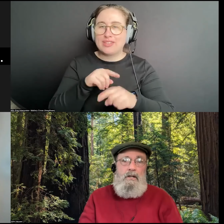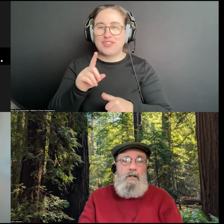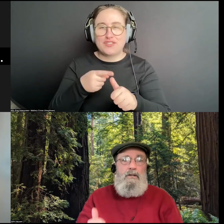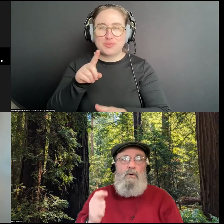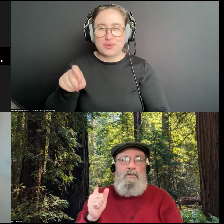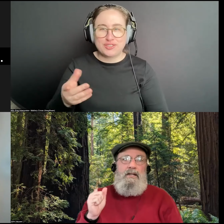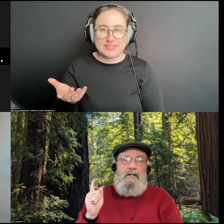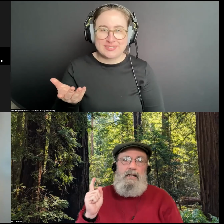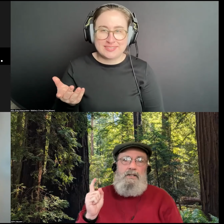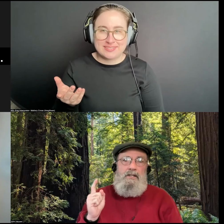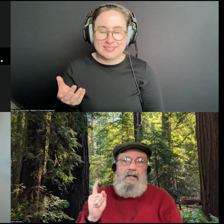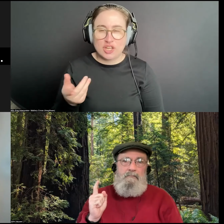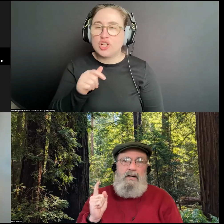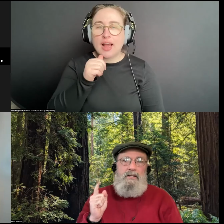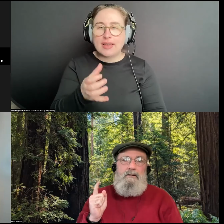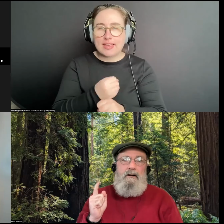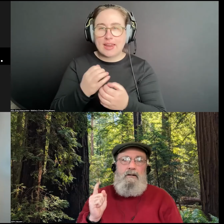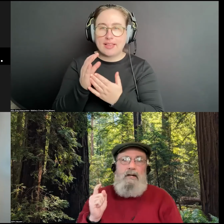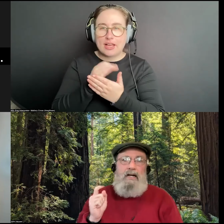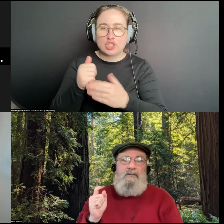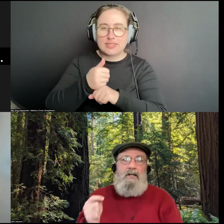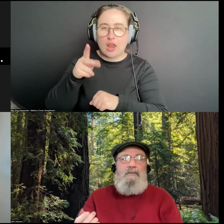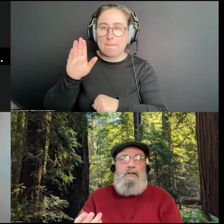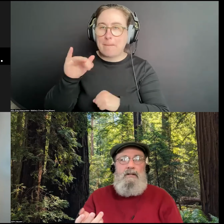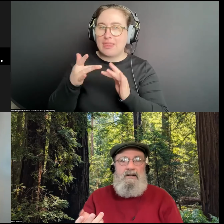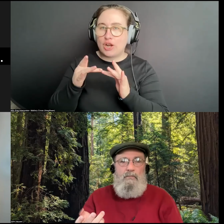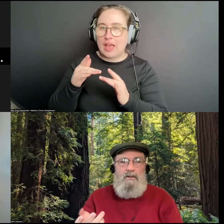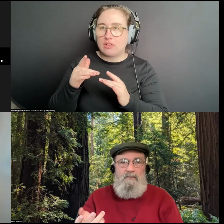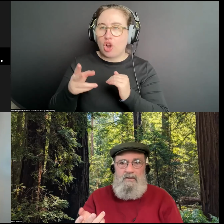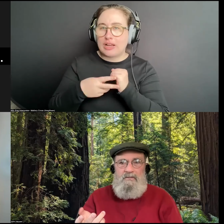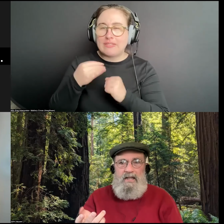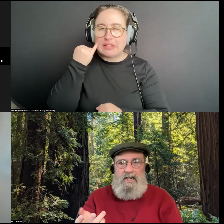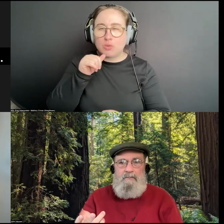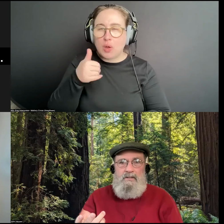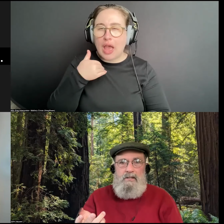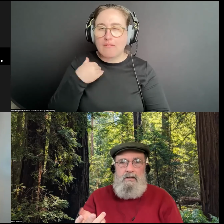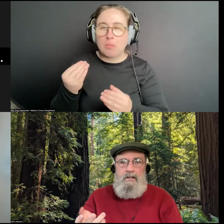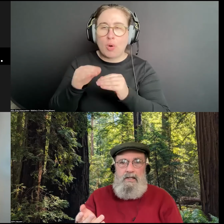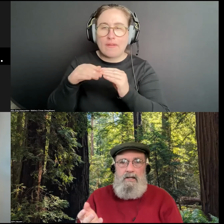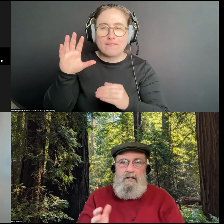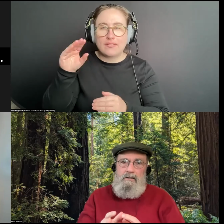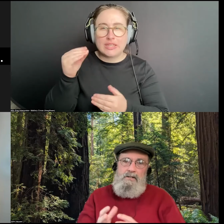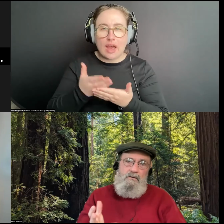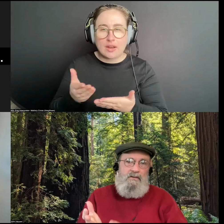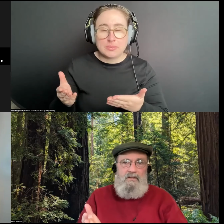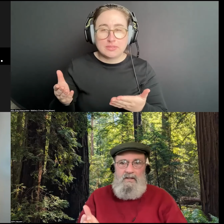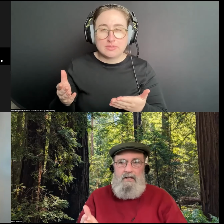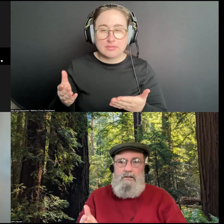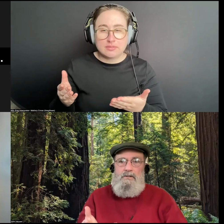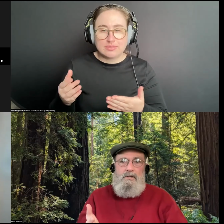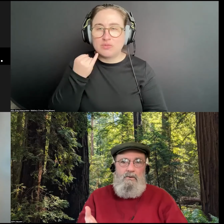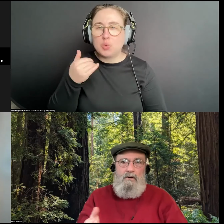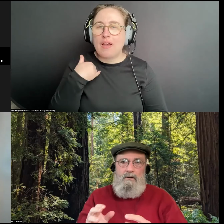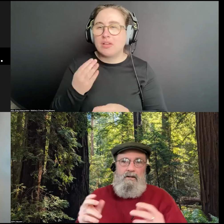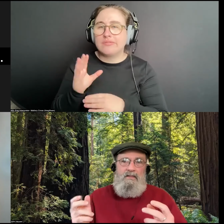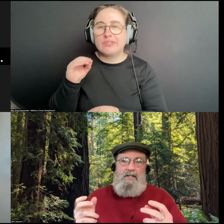questions. You won't get a collection set up by the Internet Archive if you don't have more than 50 items, so 50